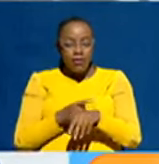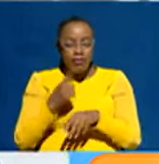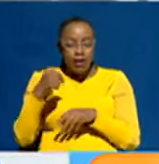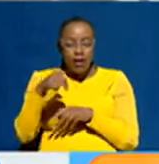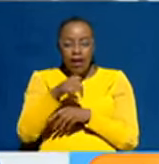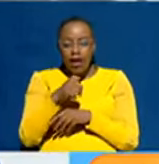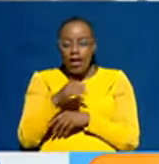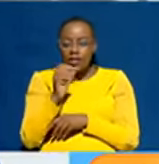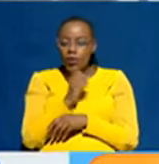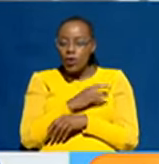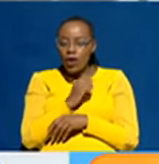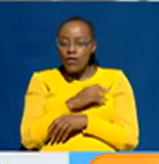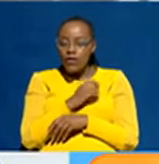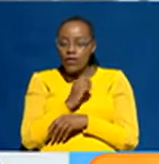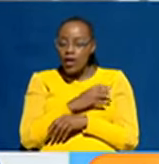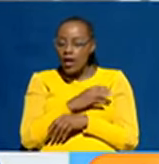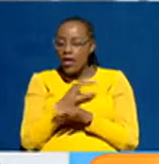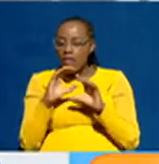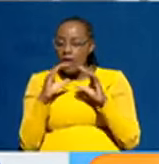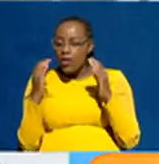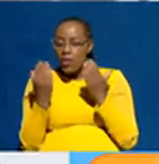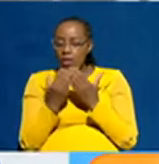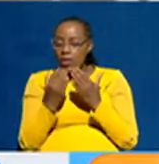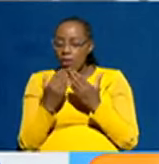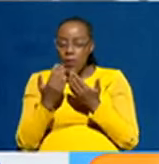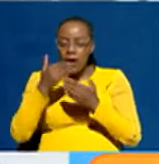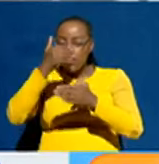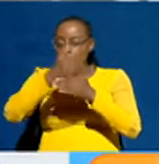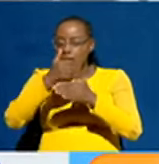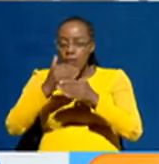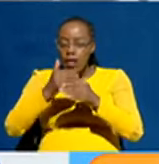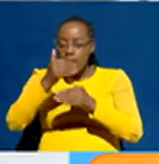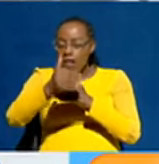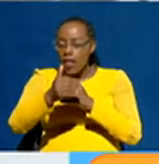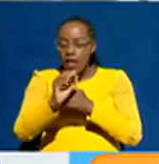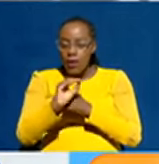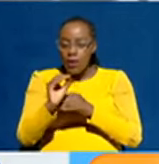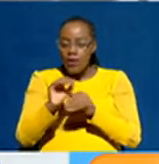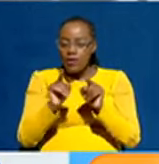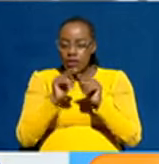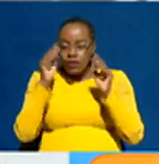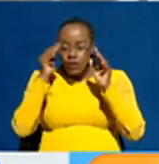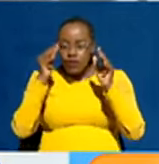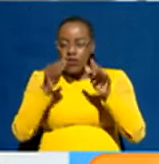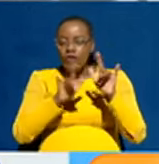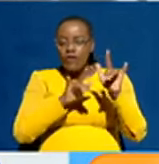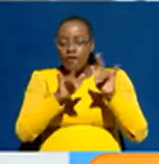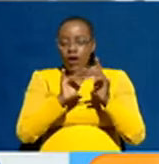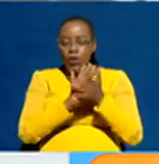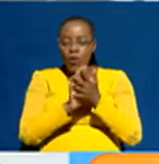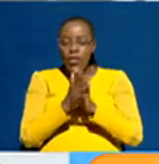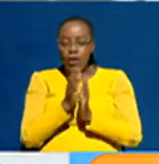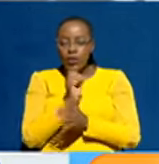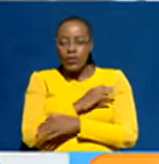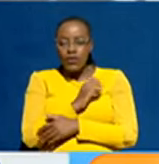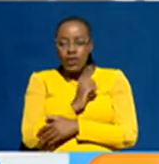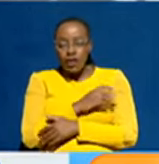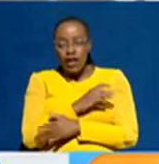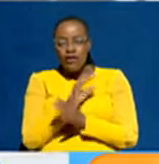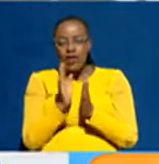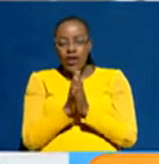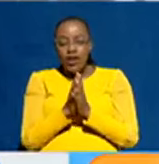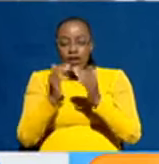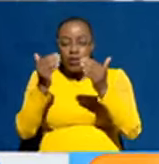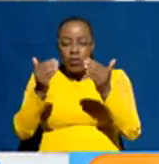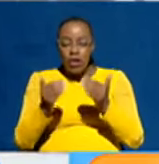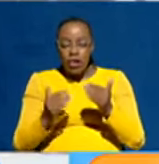not afraid of the world beyond our borders. We venture abroad fearlessly and warmly